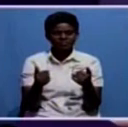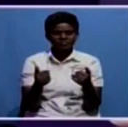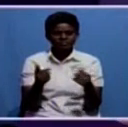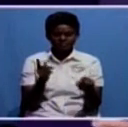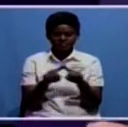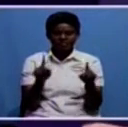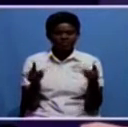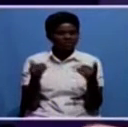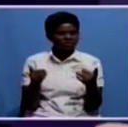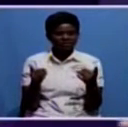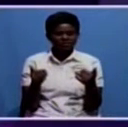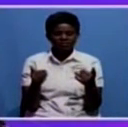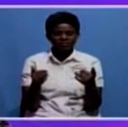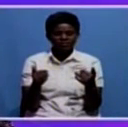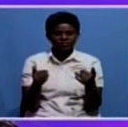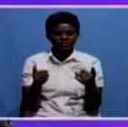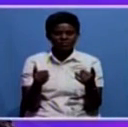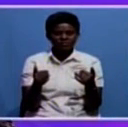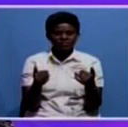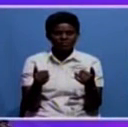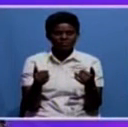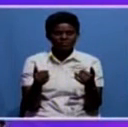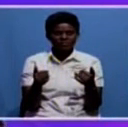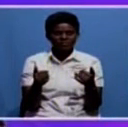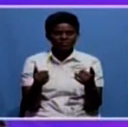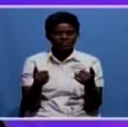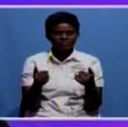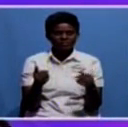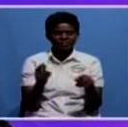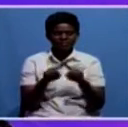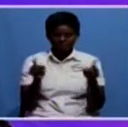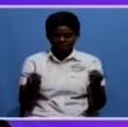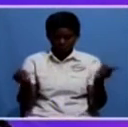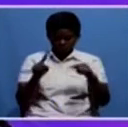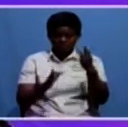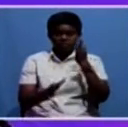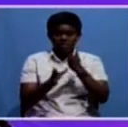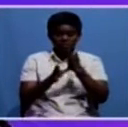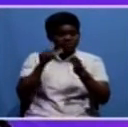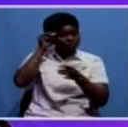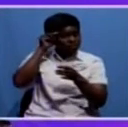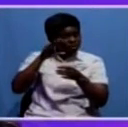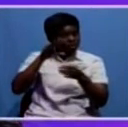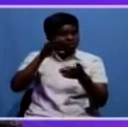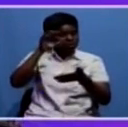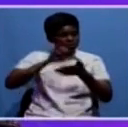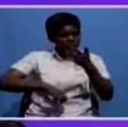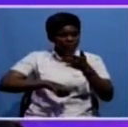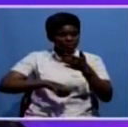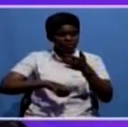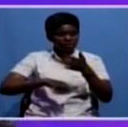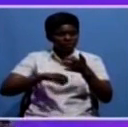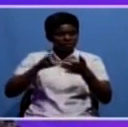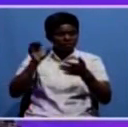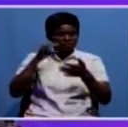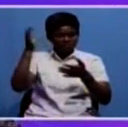you don't pay those for ordinary members of parliament. But look, we don't do that. When deputy ministers were removed, the civil service